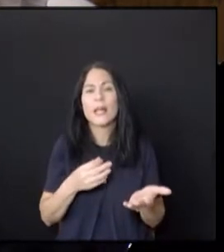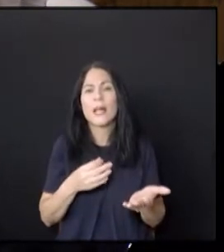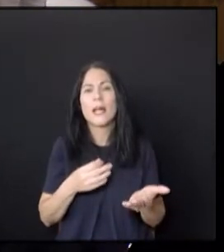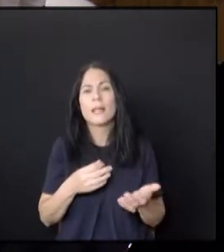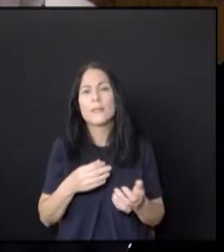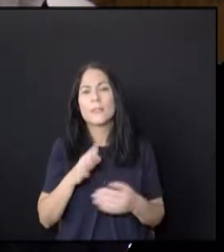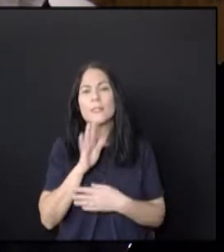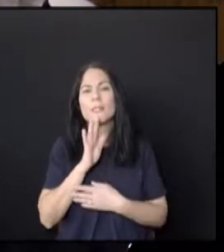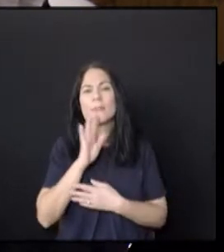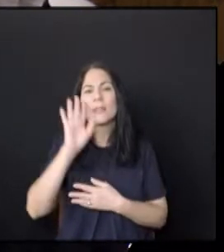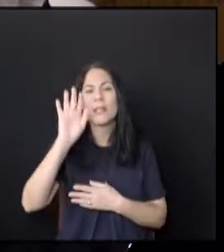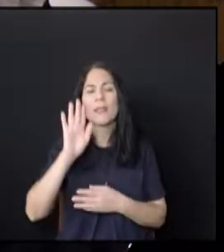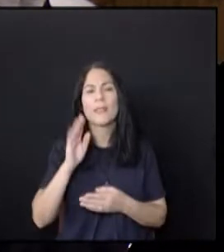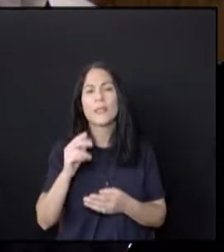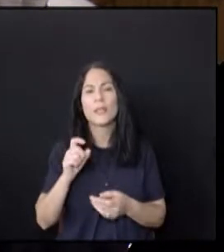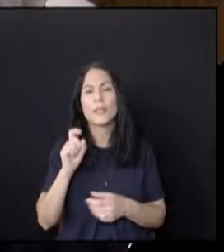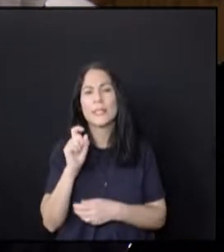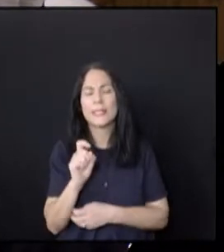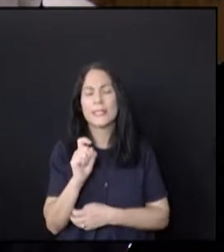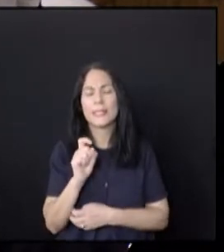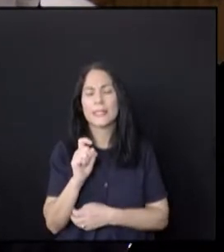name.